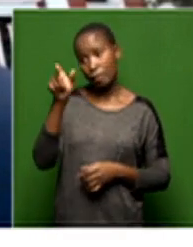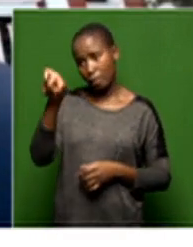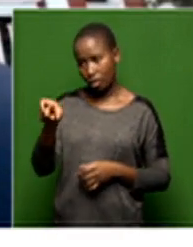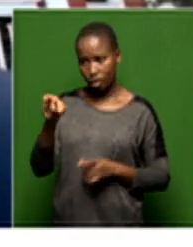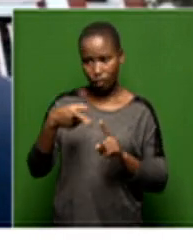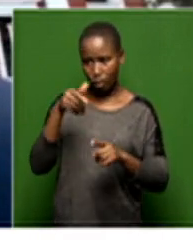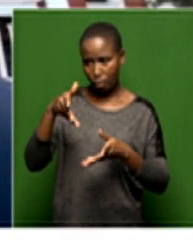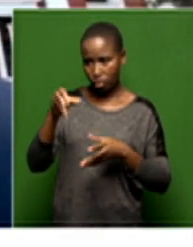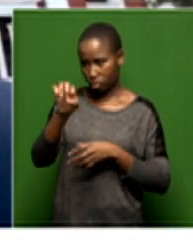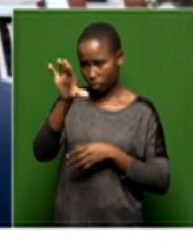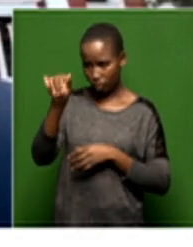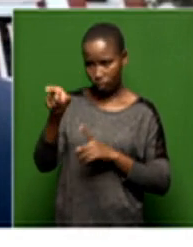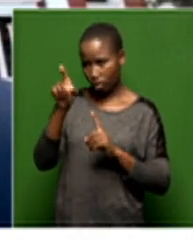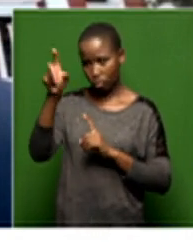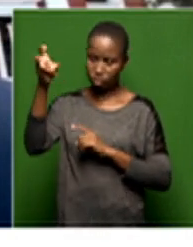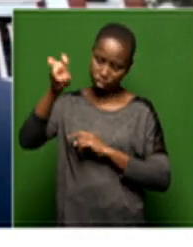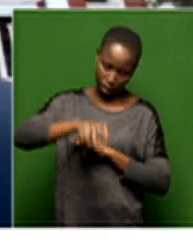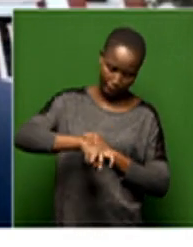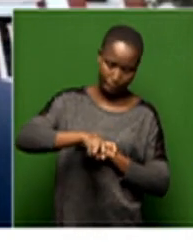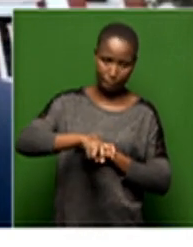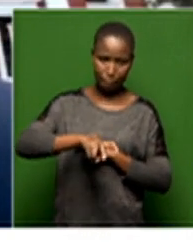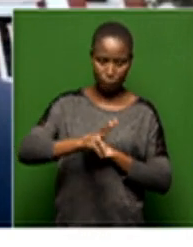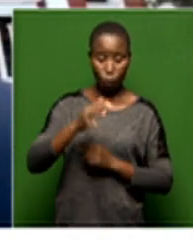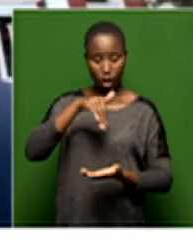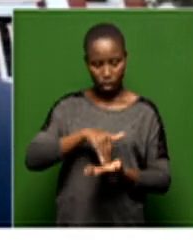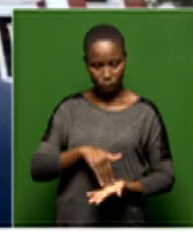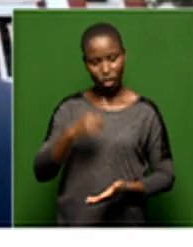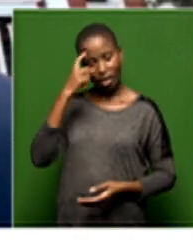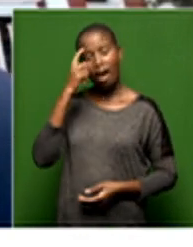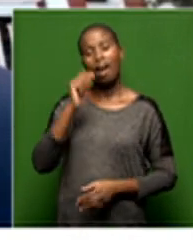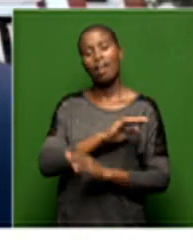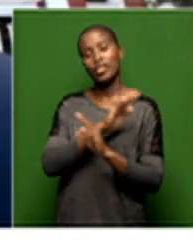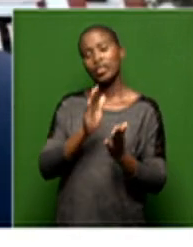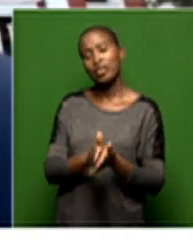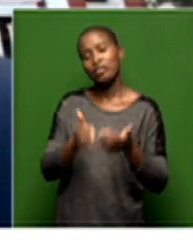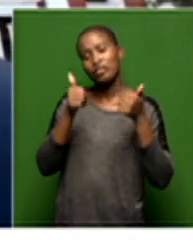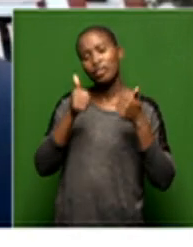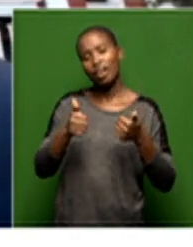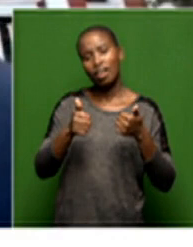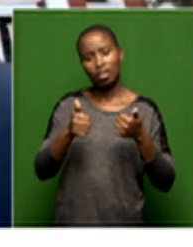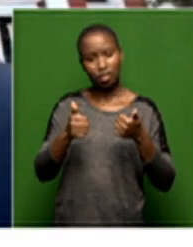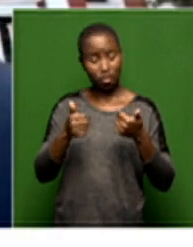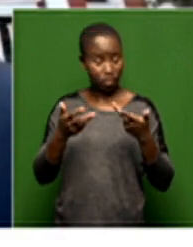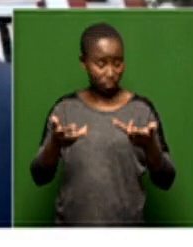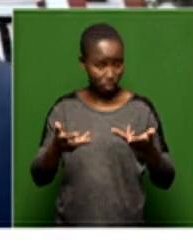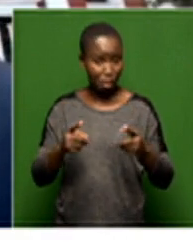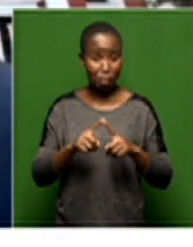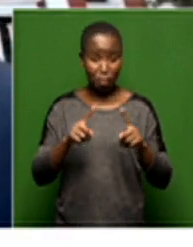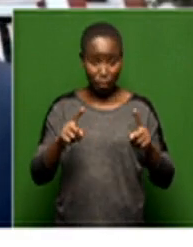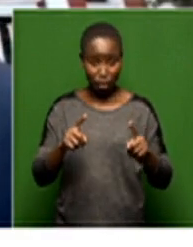would have come to South Africa, would think that all is well in the private sector. Now, the